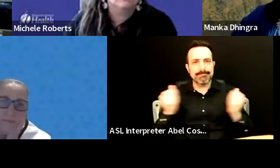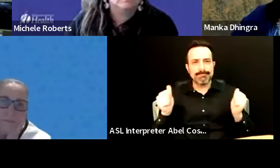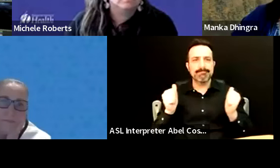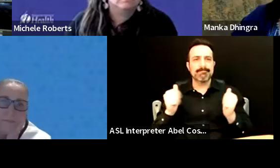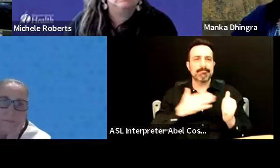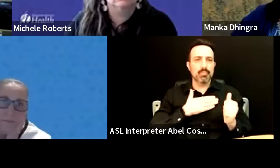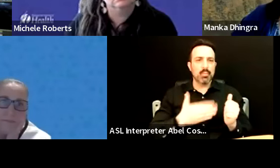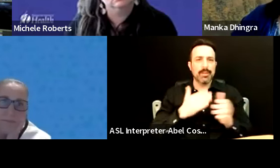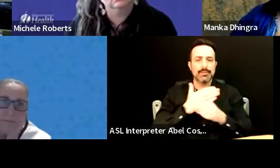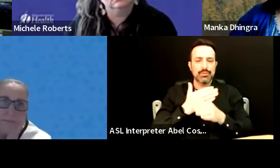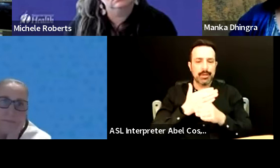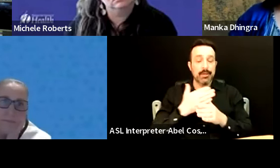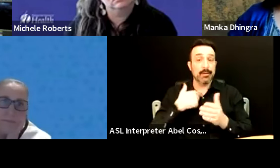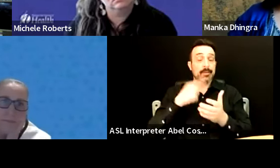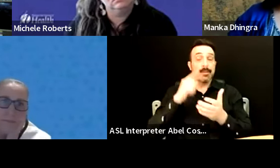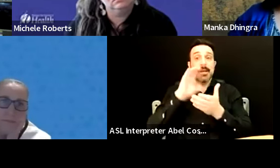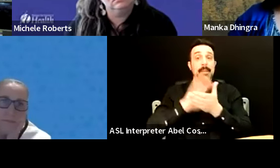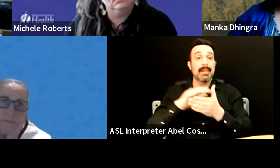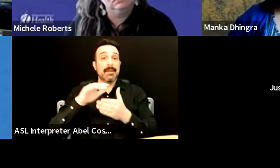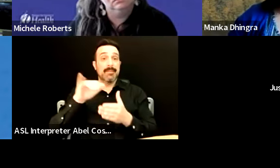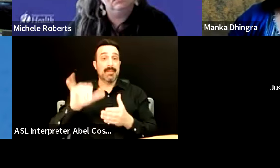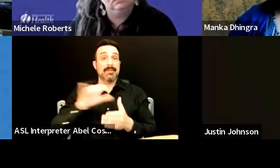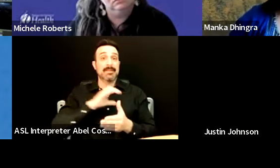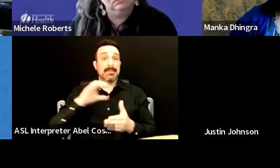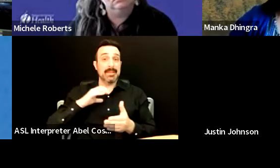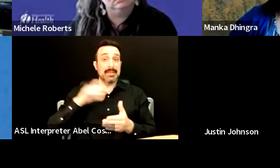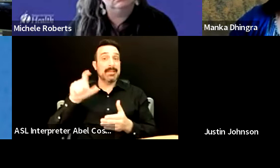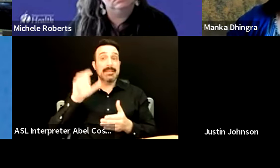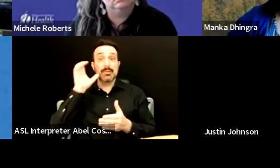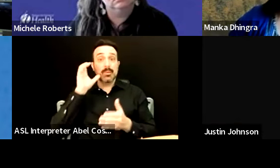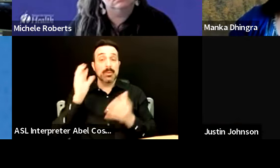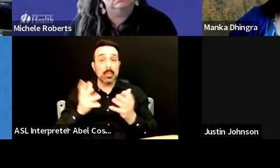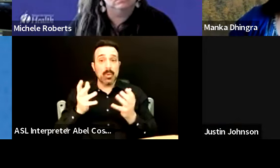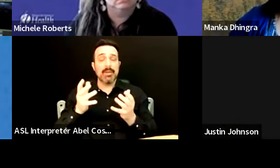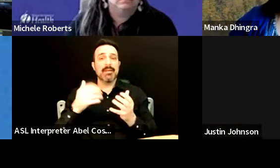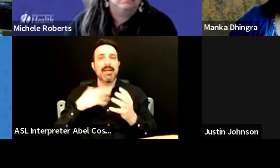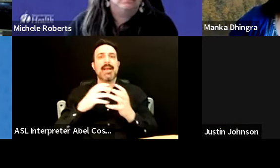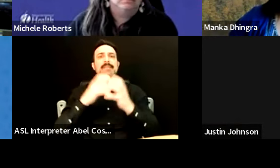share. What I believe this committee really needs to hear, and that is that there is a lot of work to do. There's a